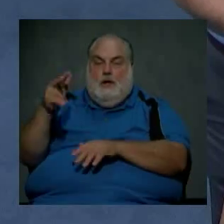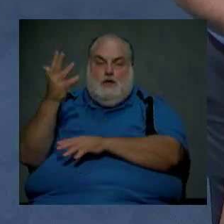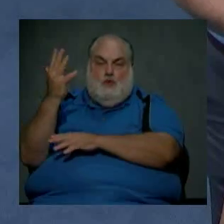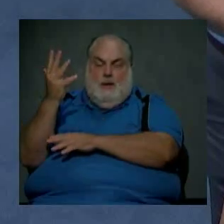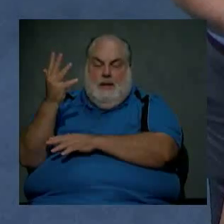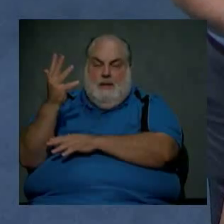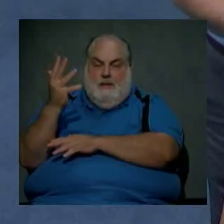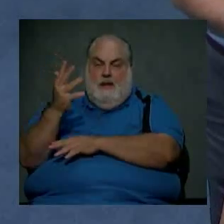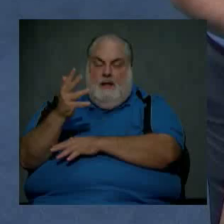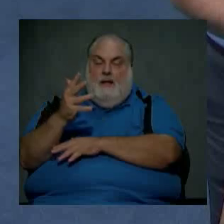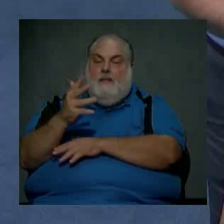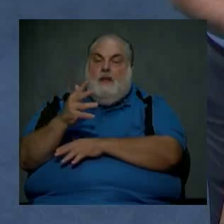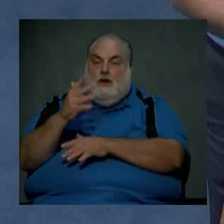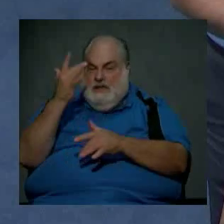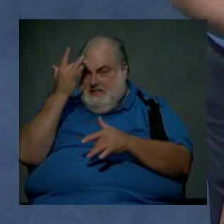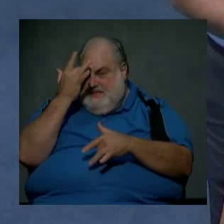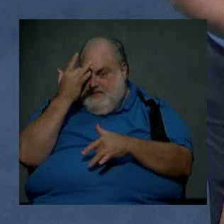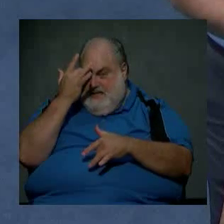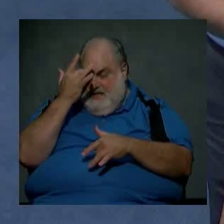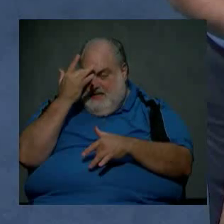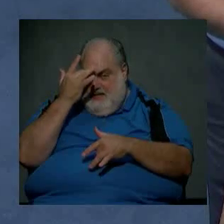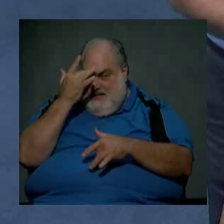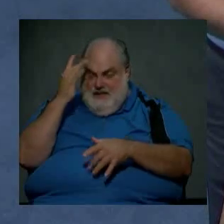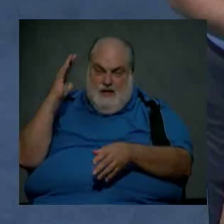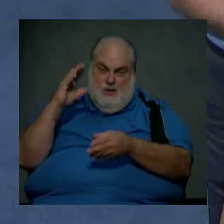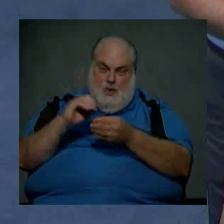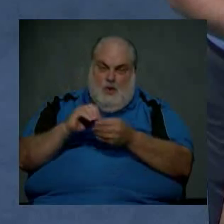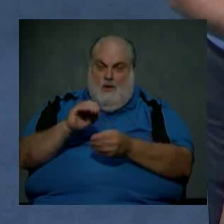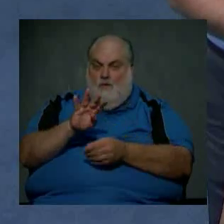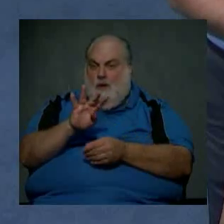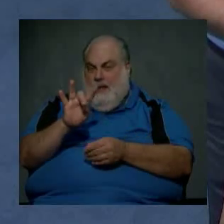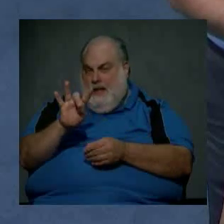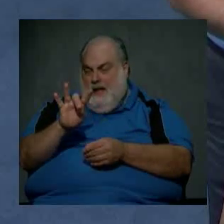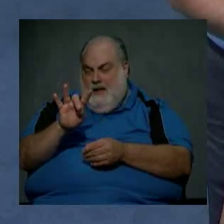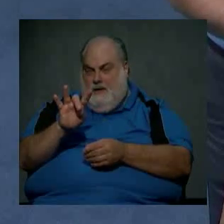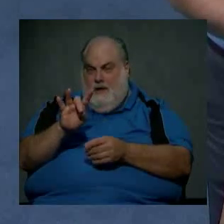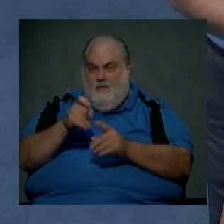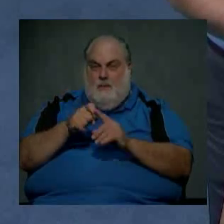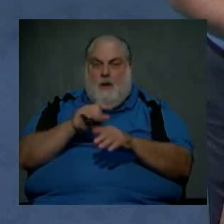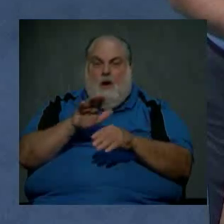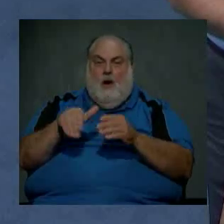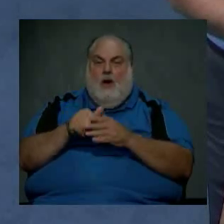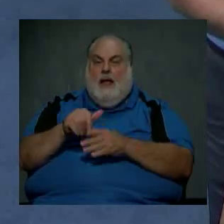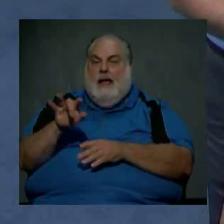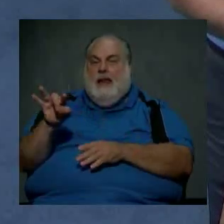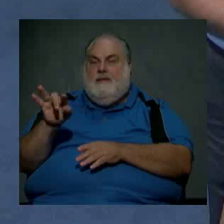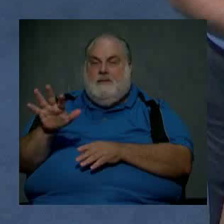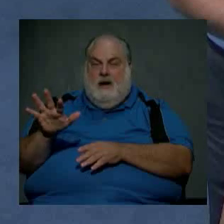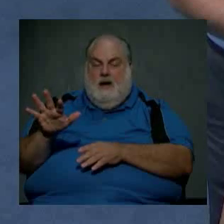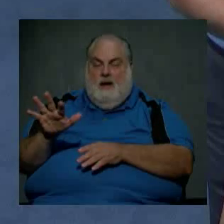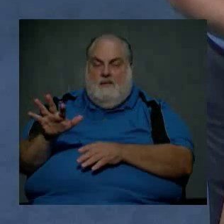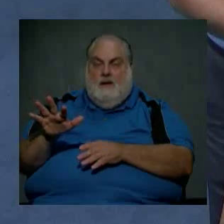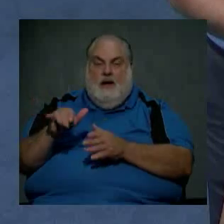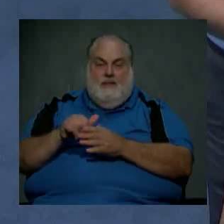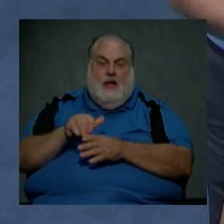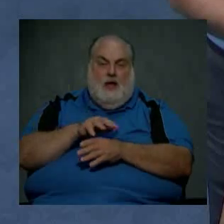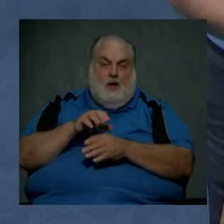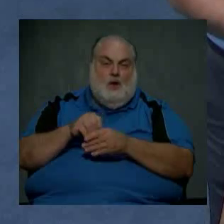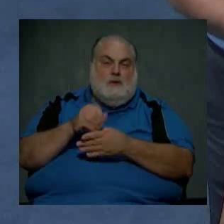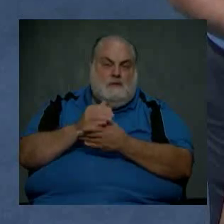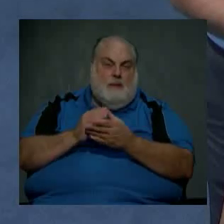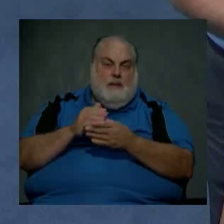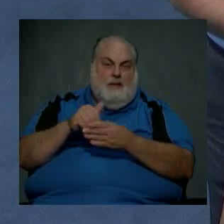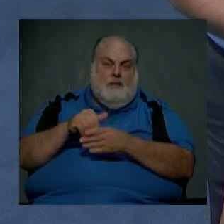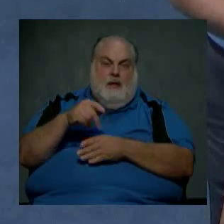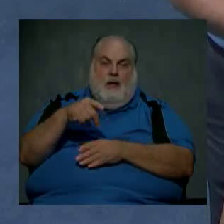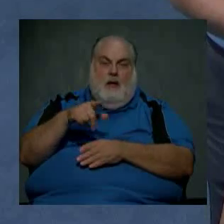need of replacing, and that's a total of 48 trees out of 85 trees. This includes some in the plazas that